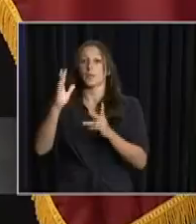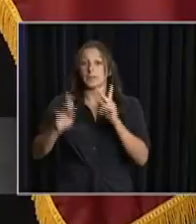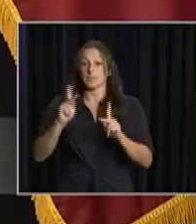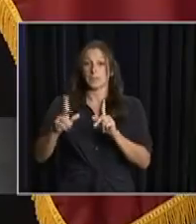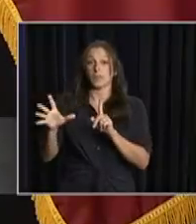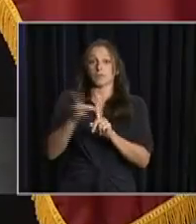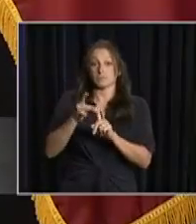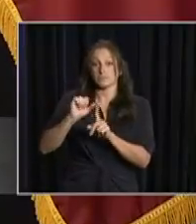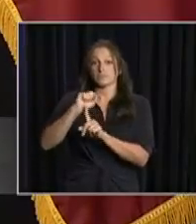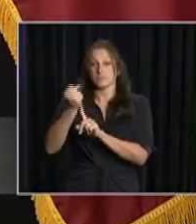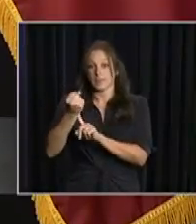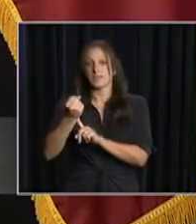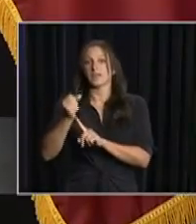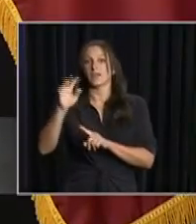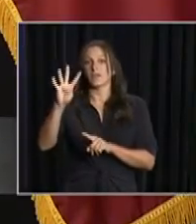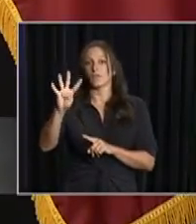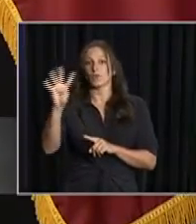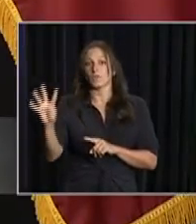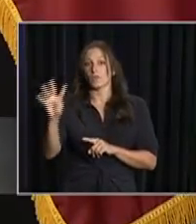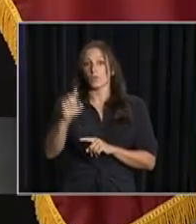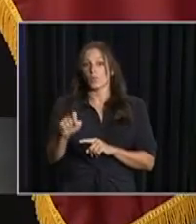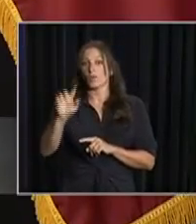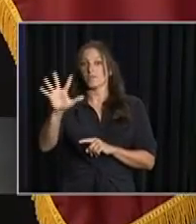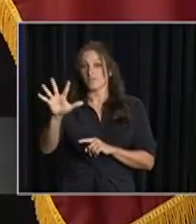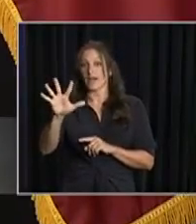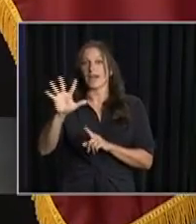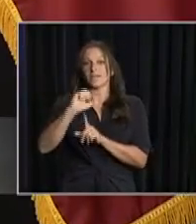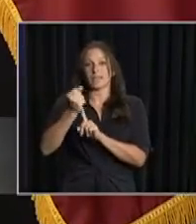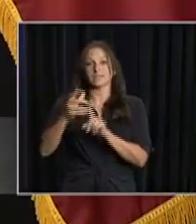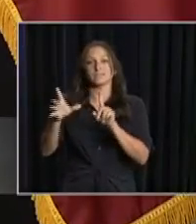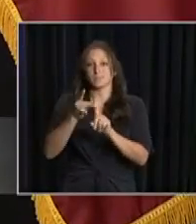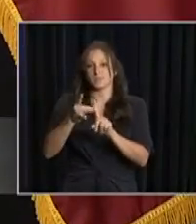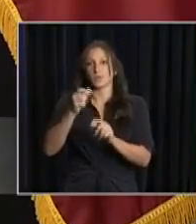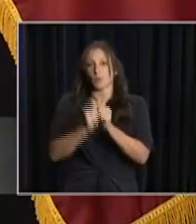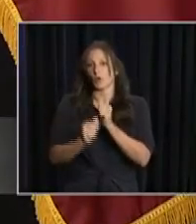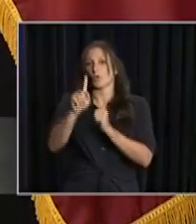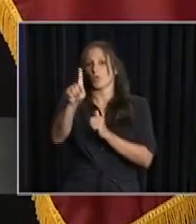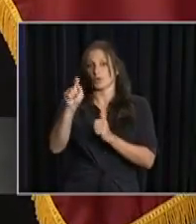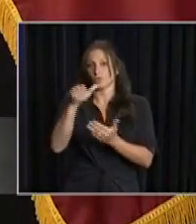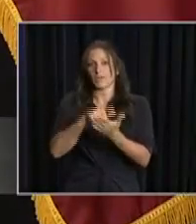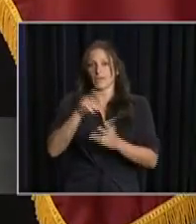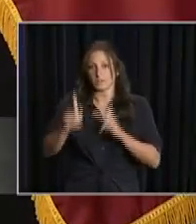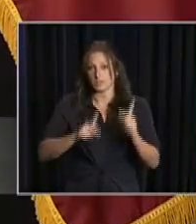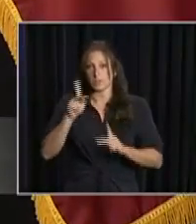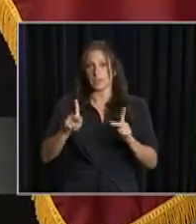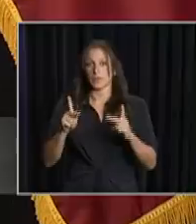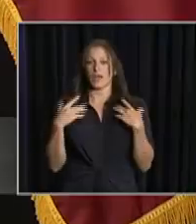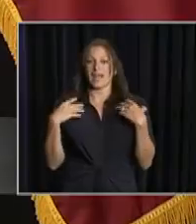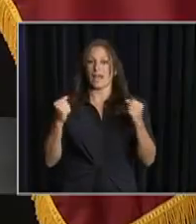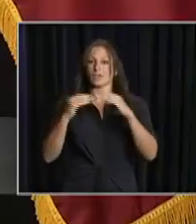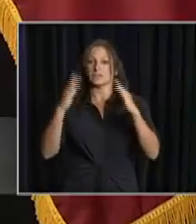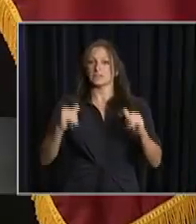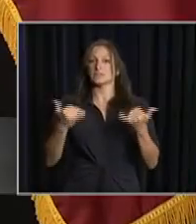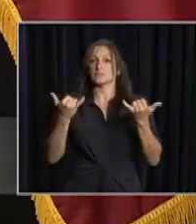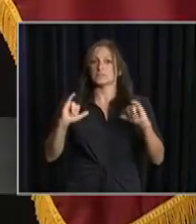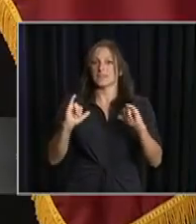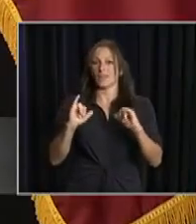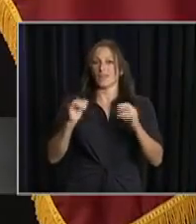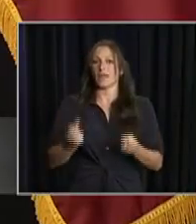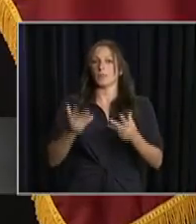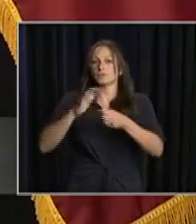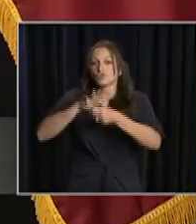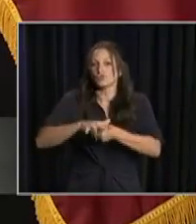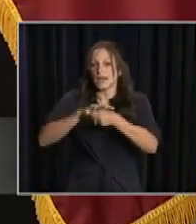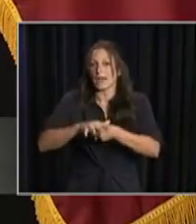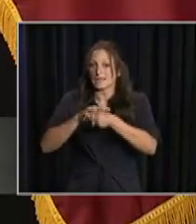to 44.5 cases per 100,000. Our health system remains in the upper end of the high stress score, but